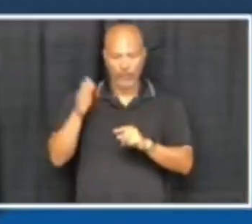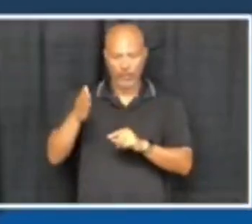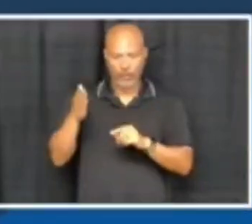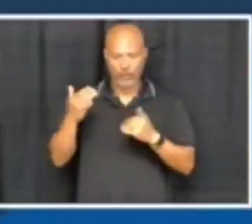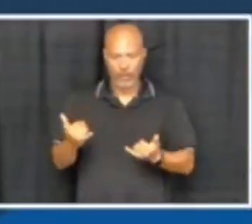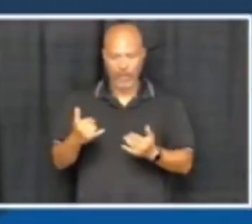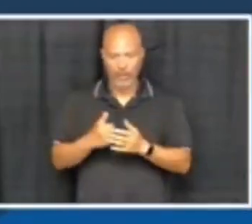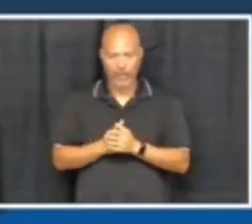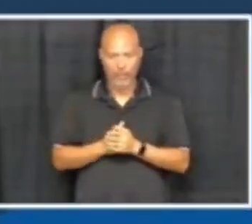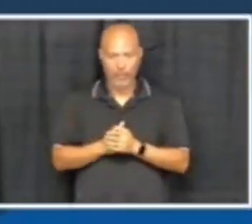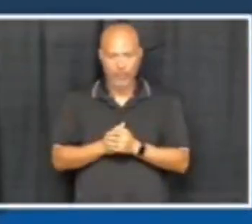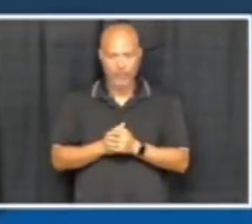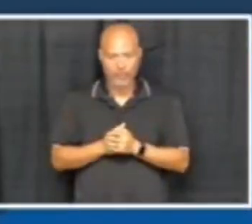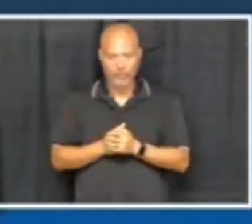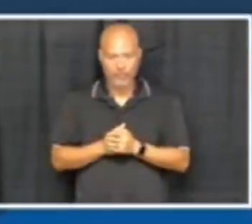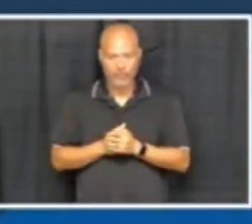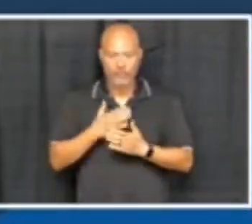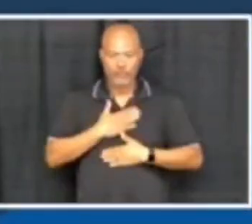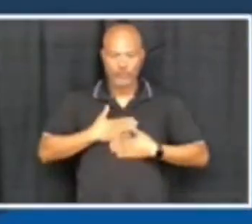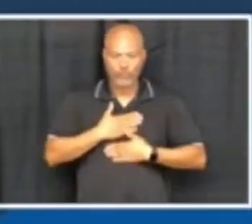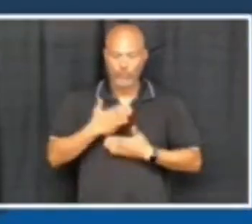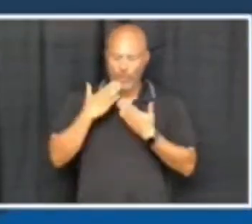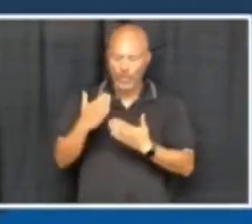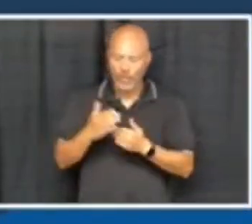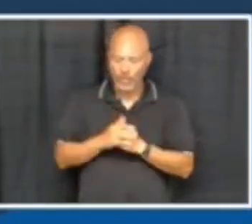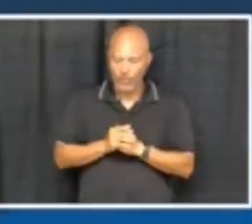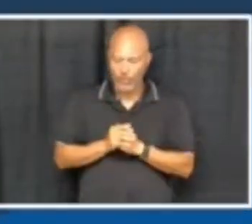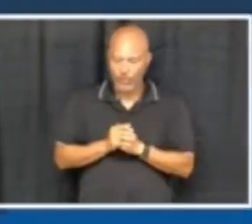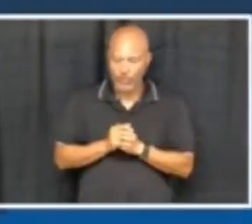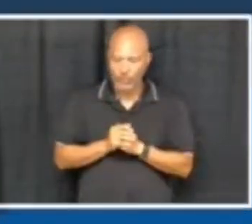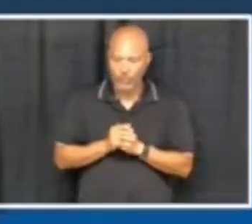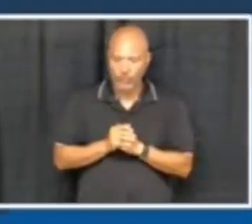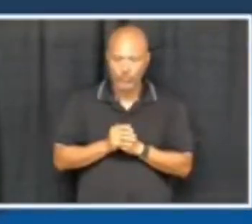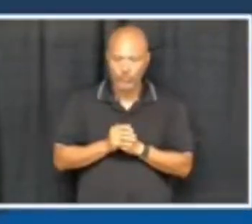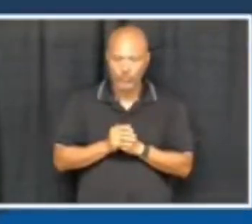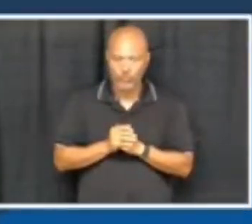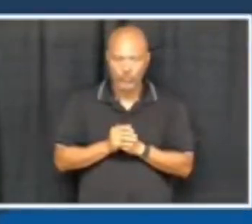now. Appreciate it. Thank you.